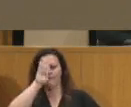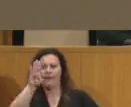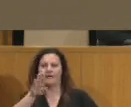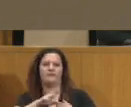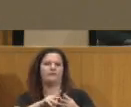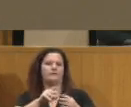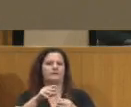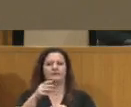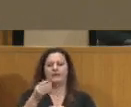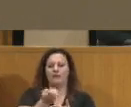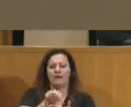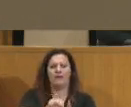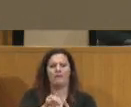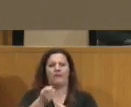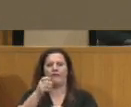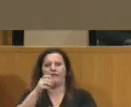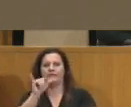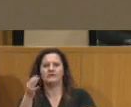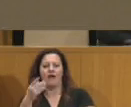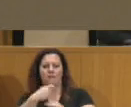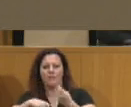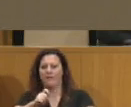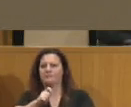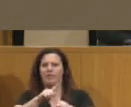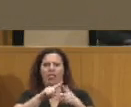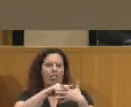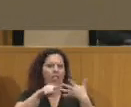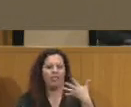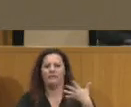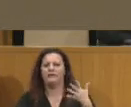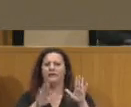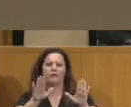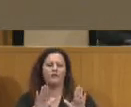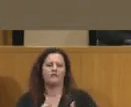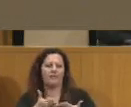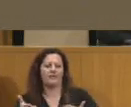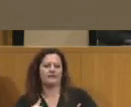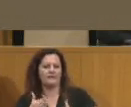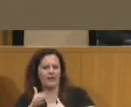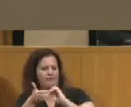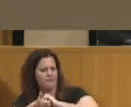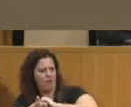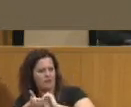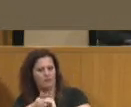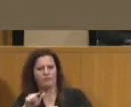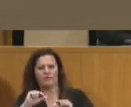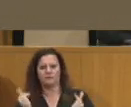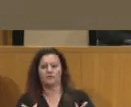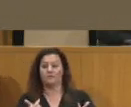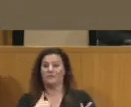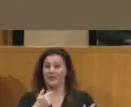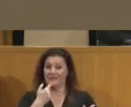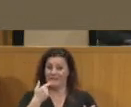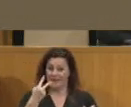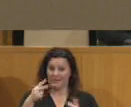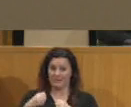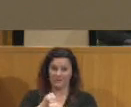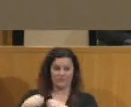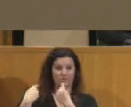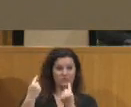back at the house on Monday nights is much, much harder. So, Krista, I love you. Thank you so much for all of that. And